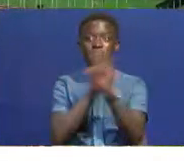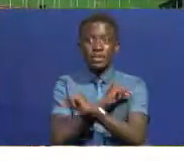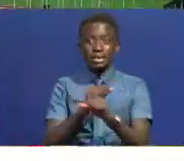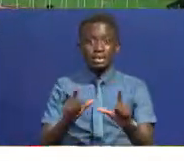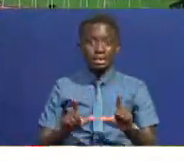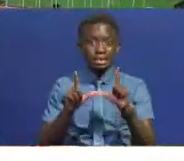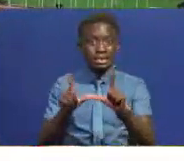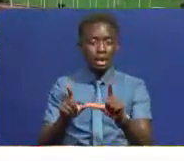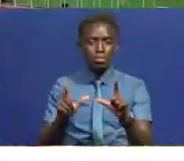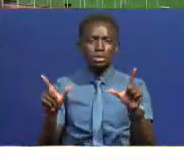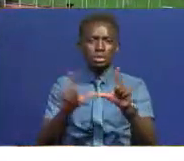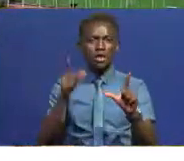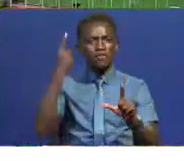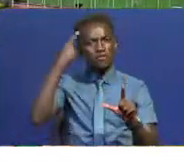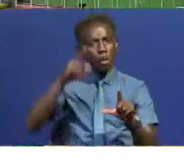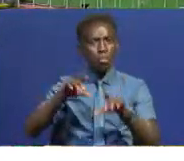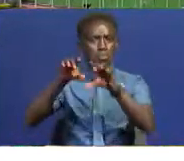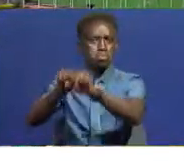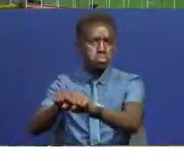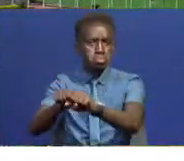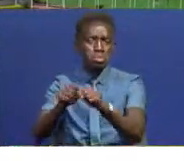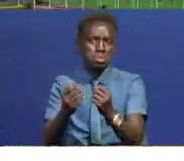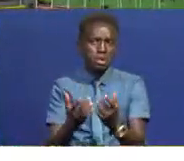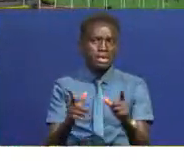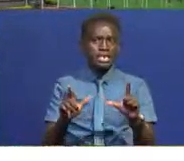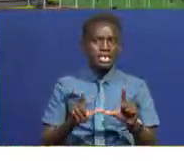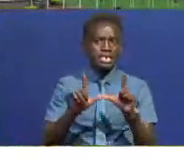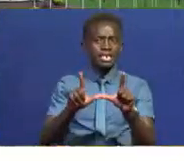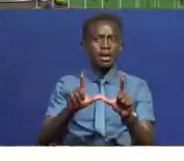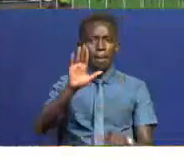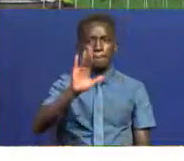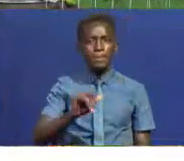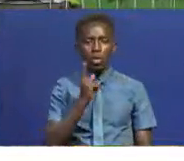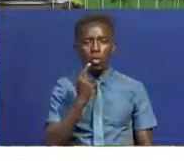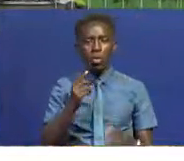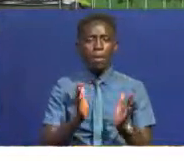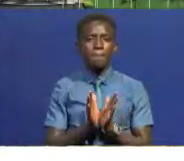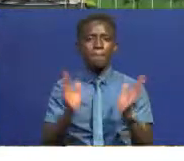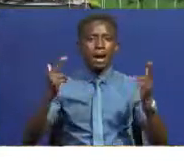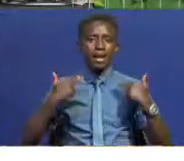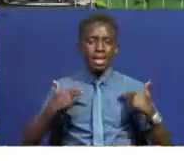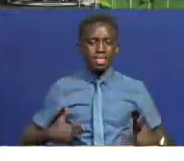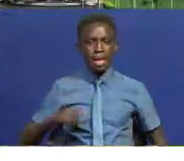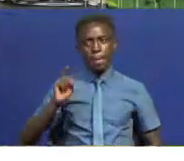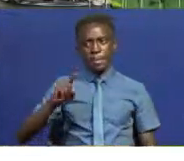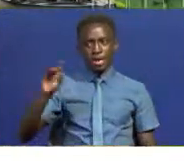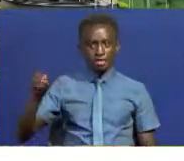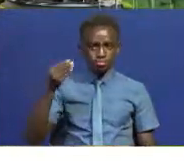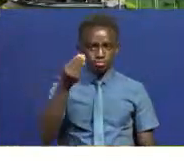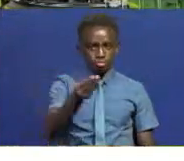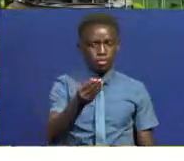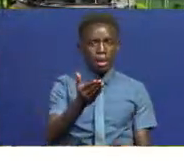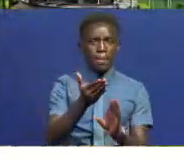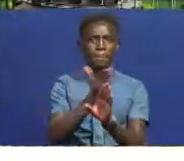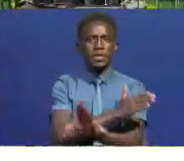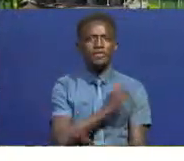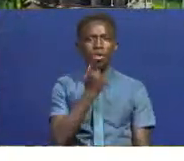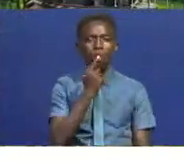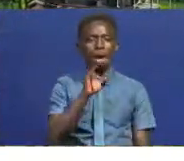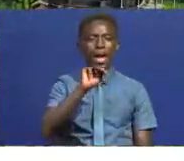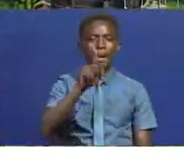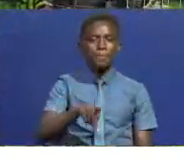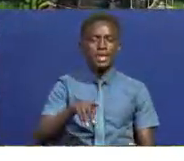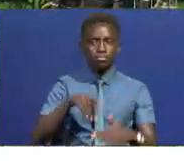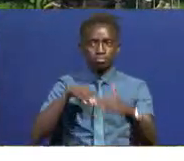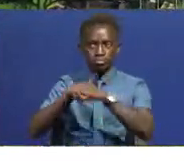of occupation and certification by public health be provided before the legislators occupy the